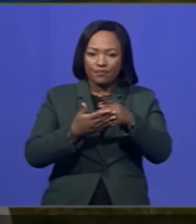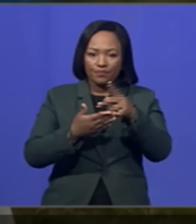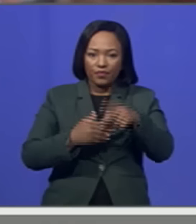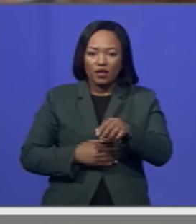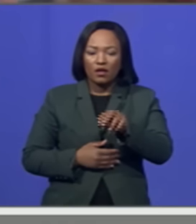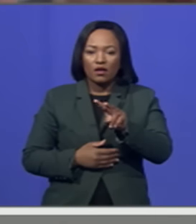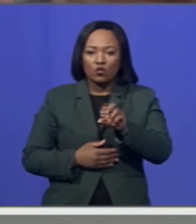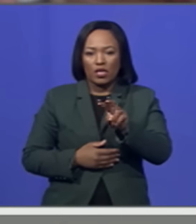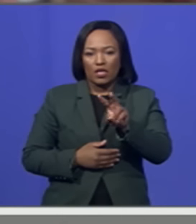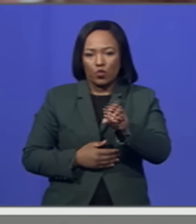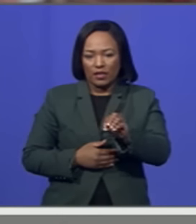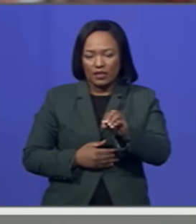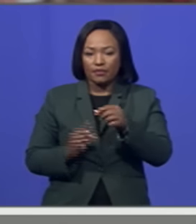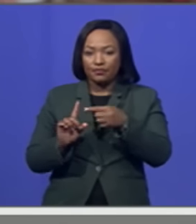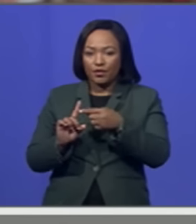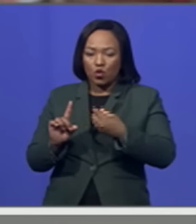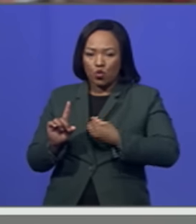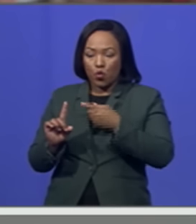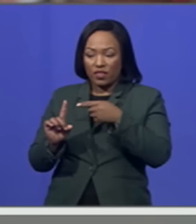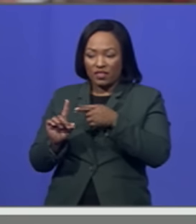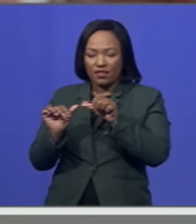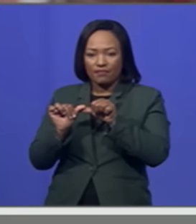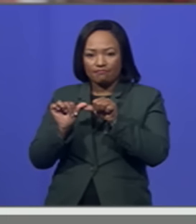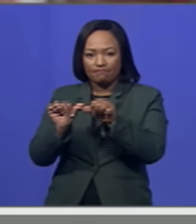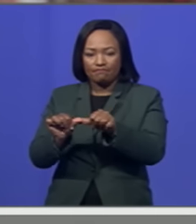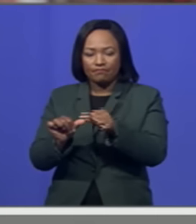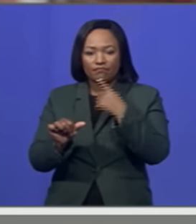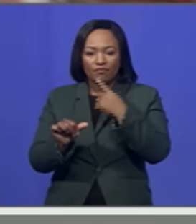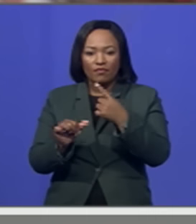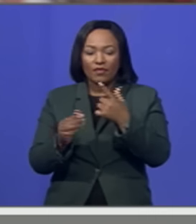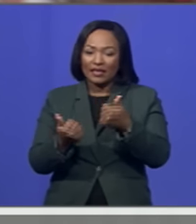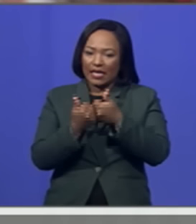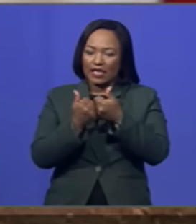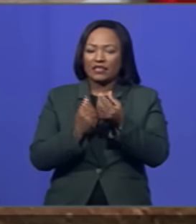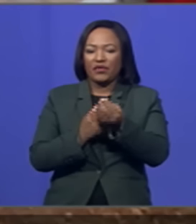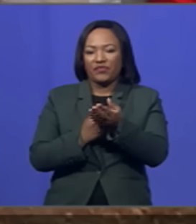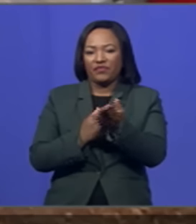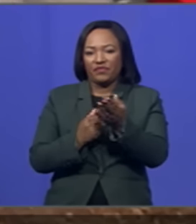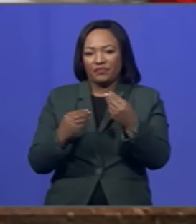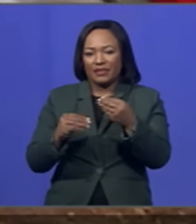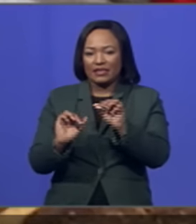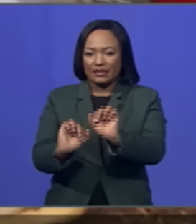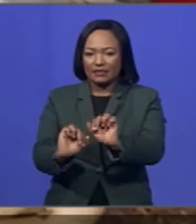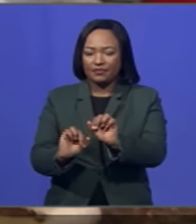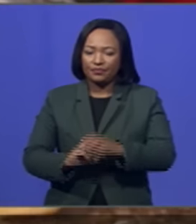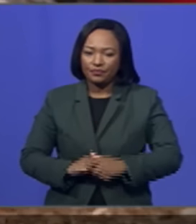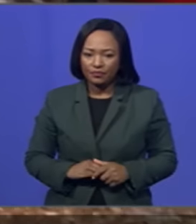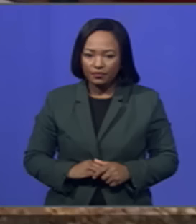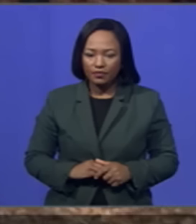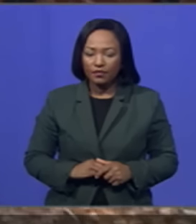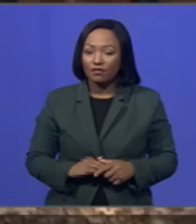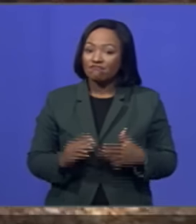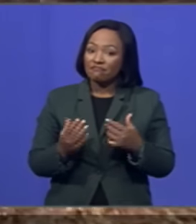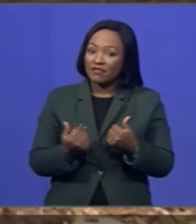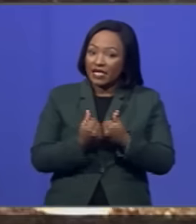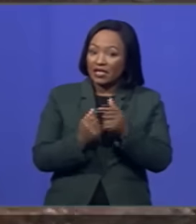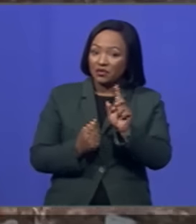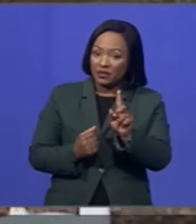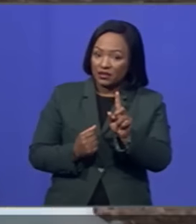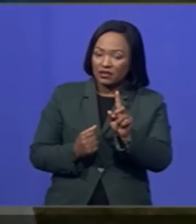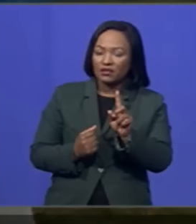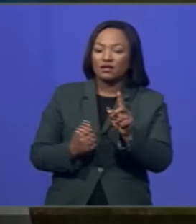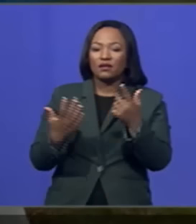2020. Motjha enwa o tswela pele ka hore hona le diphephetso kgwebong ya hae. The challenges that we are facing mostly